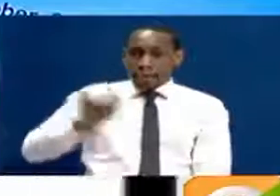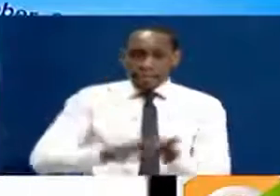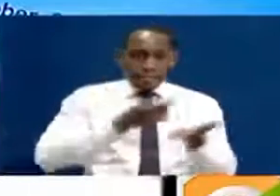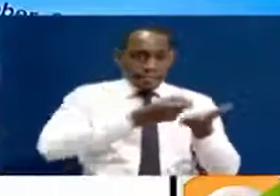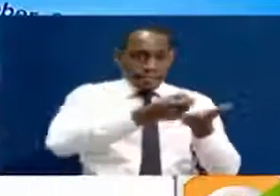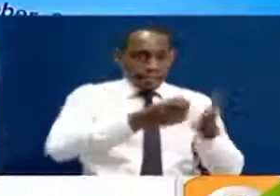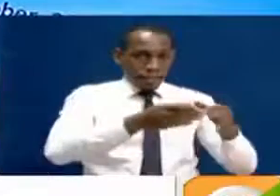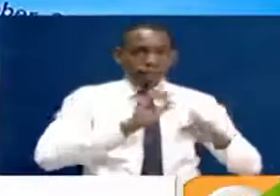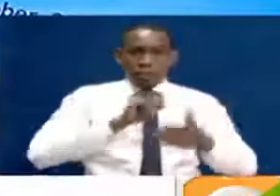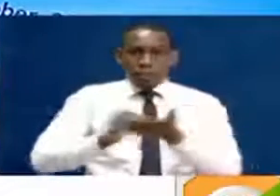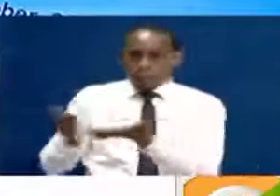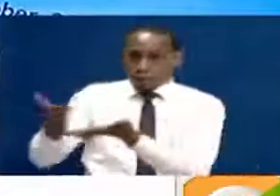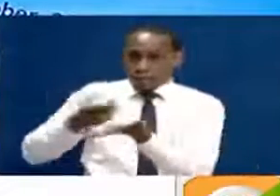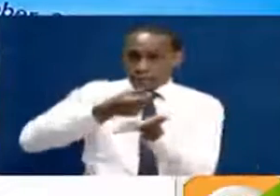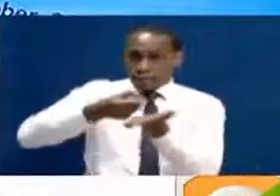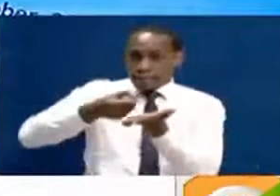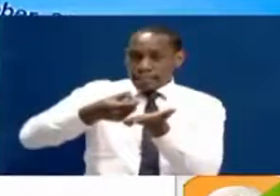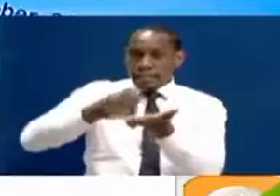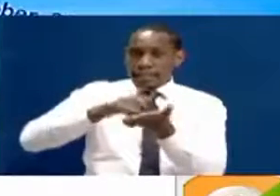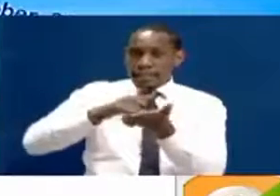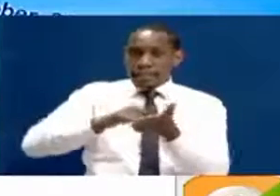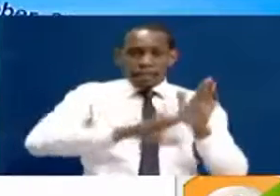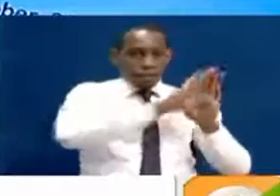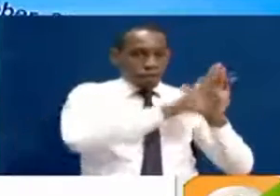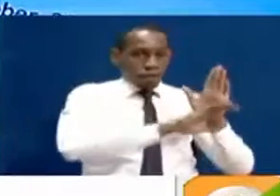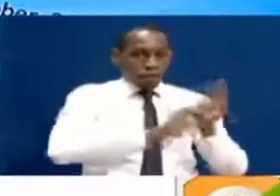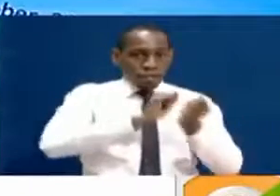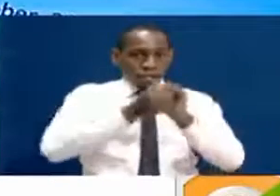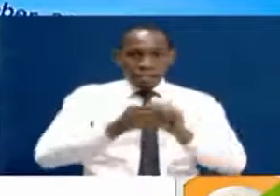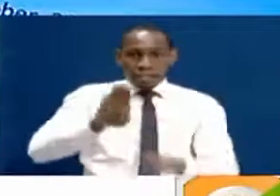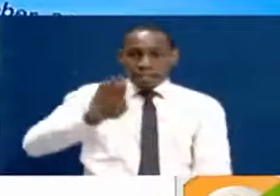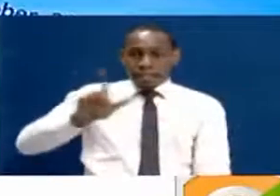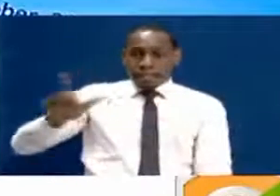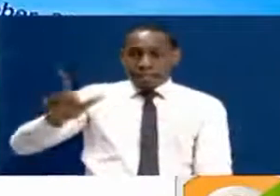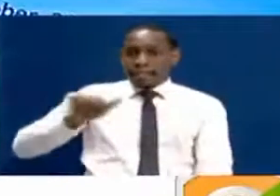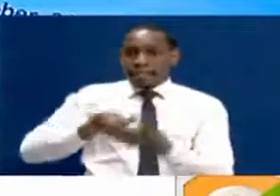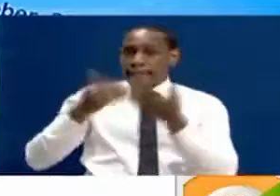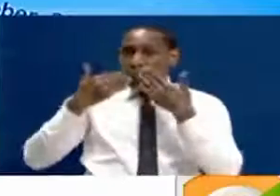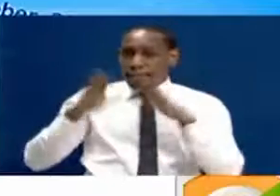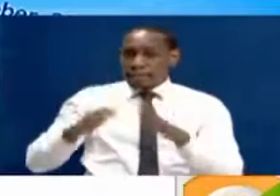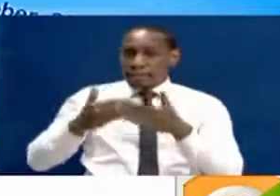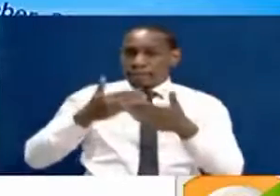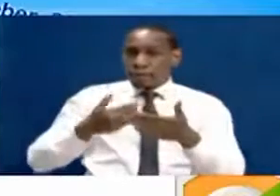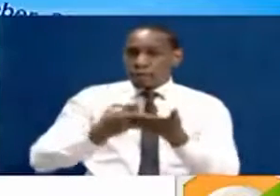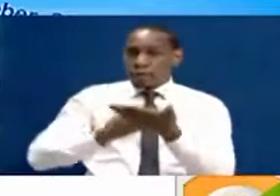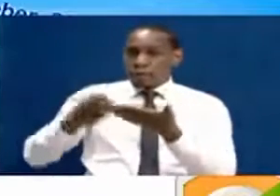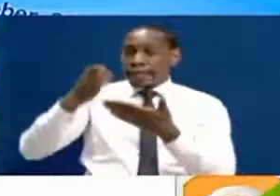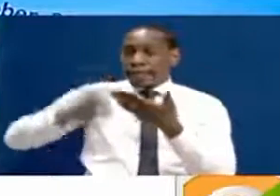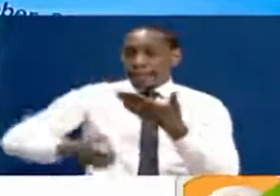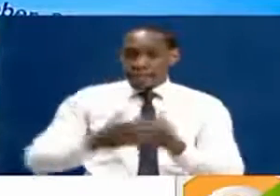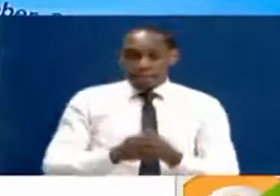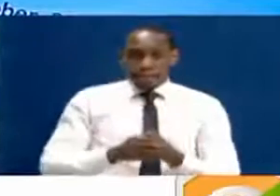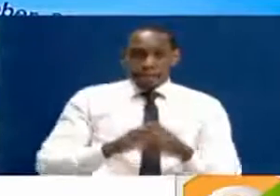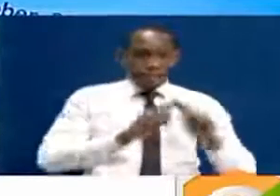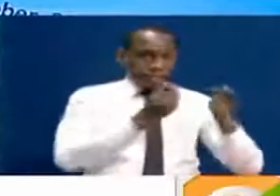The Secretariat says the collection of those signatures for the Constitutional Amendment Bill will be completed by the end of the week.